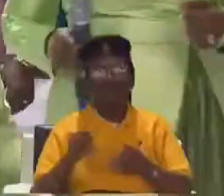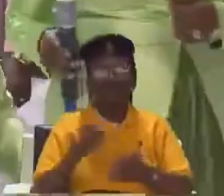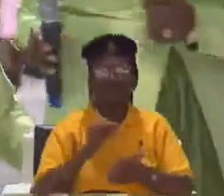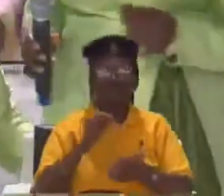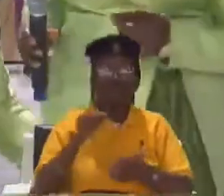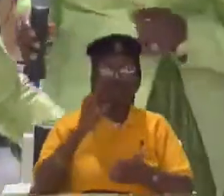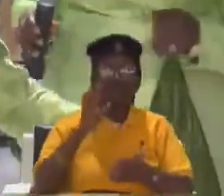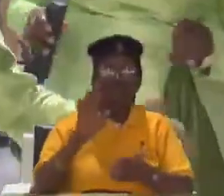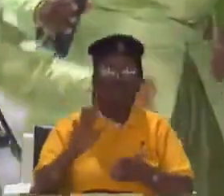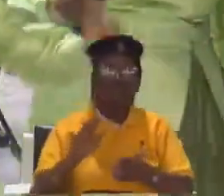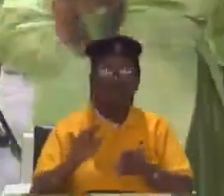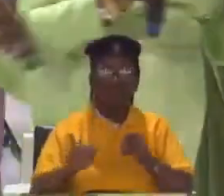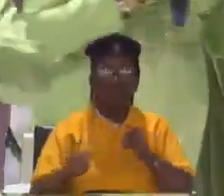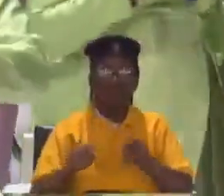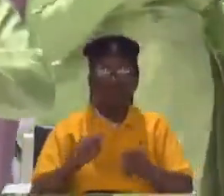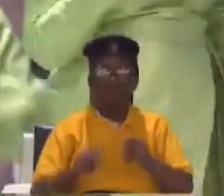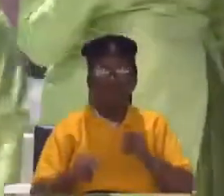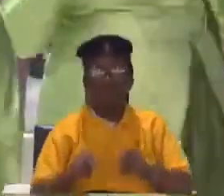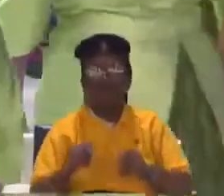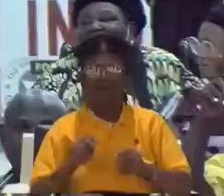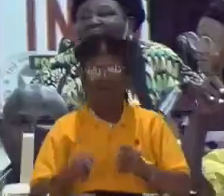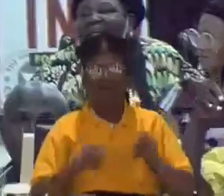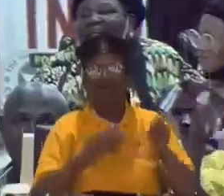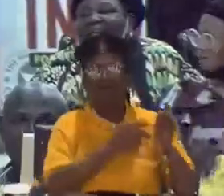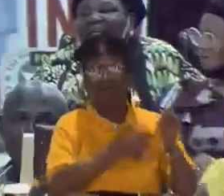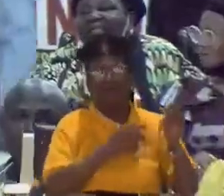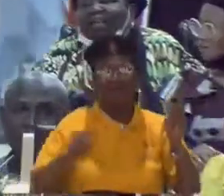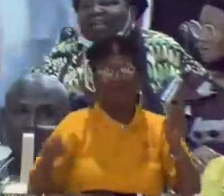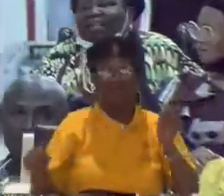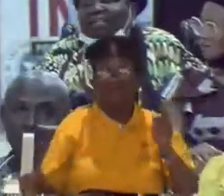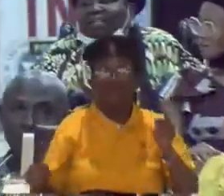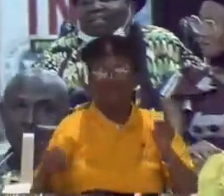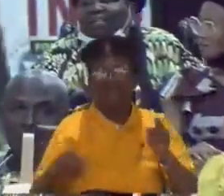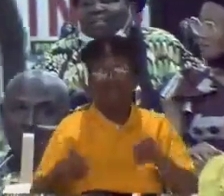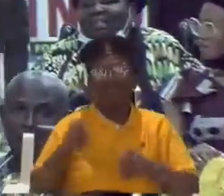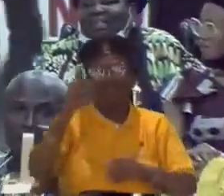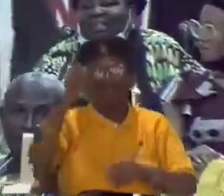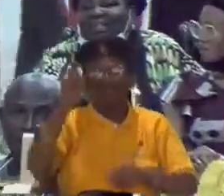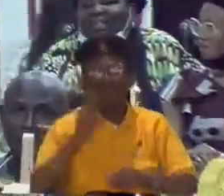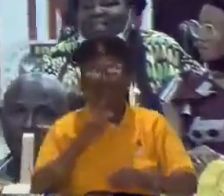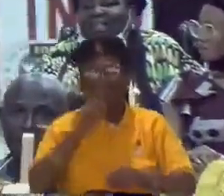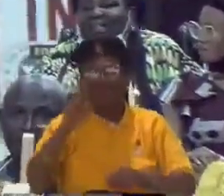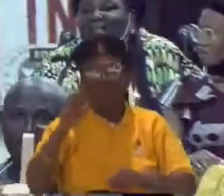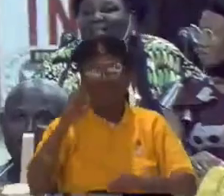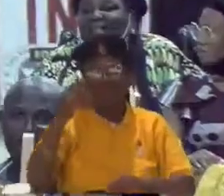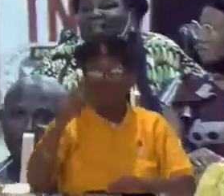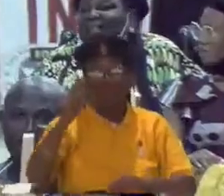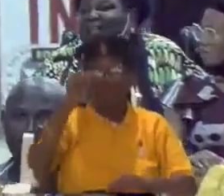Baba iwa ni o, Baba iwa la o masi, iwa la o